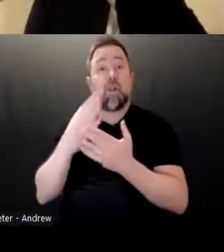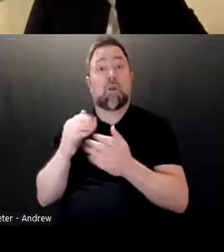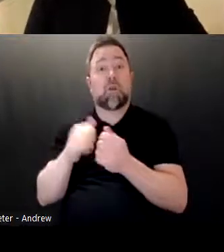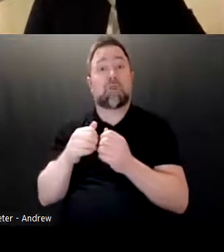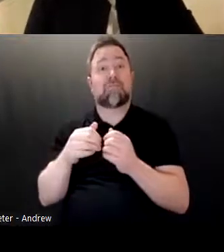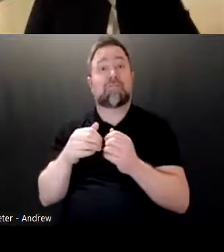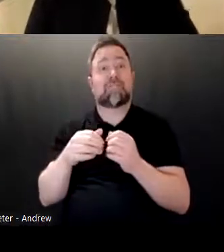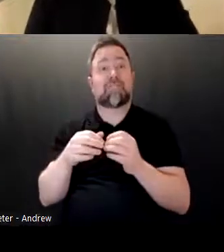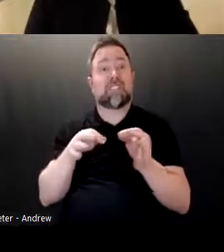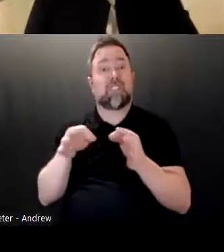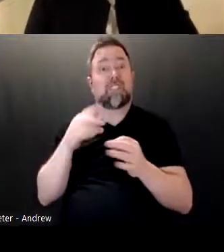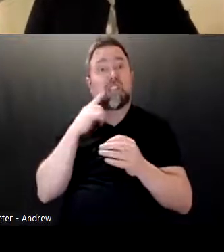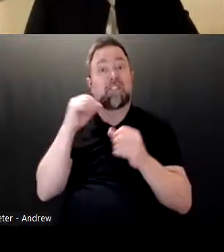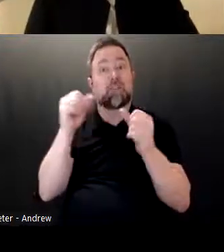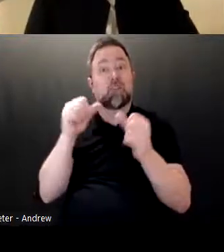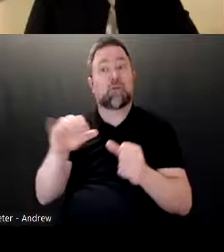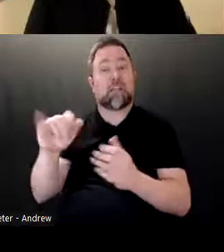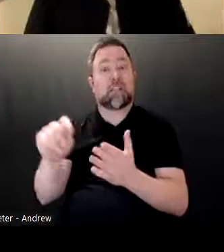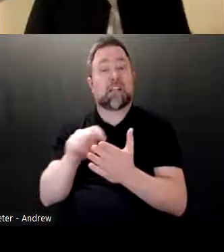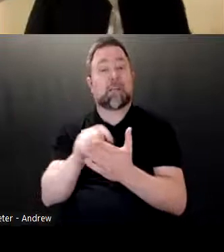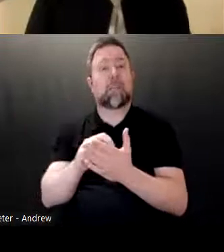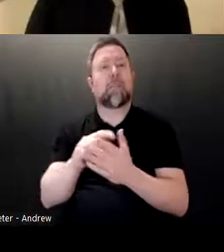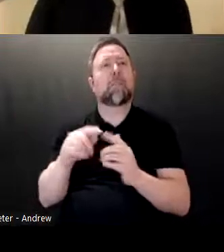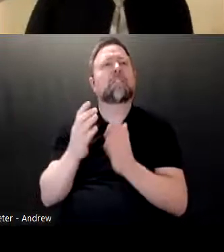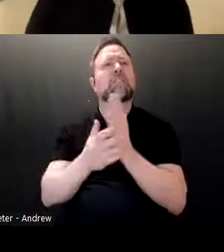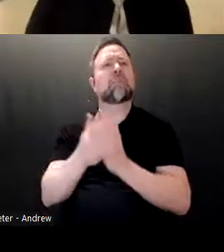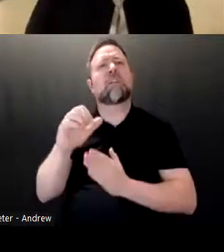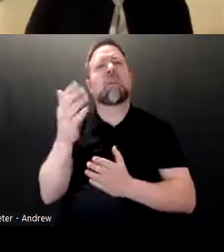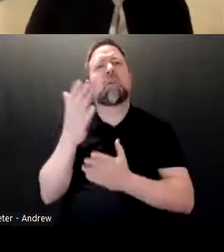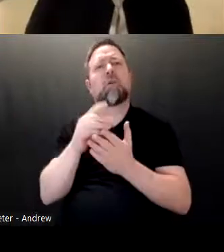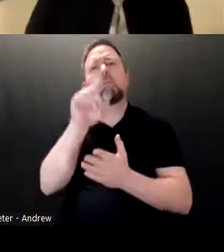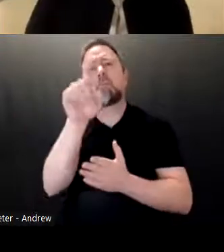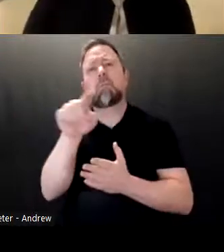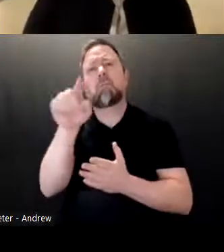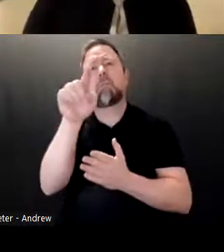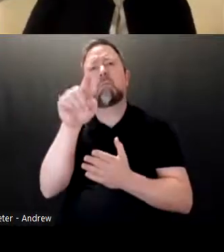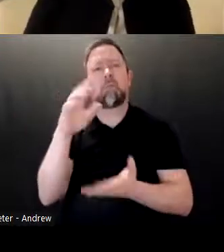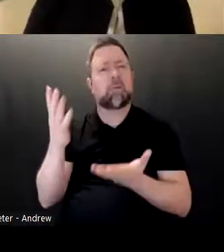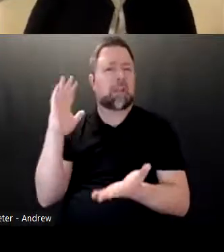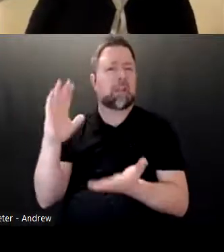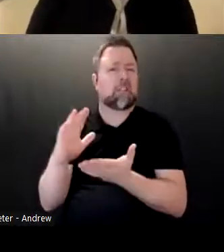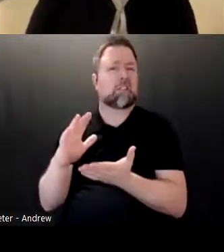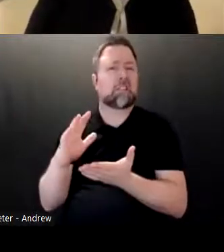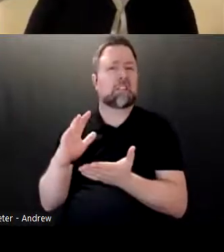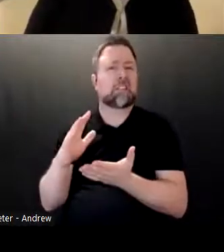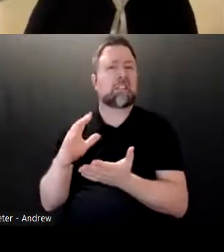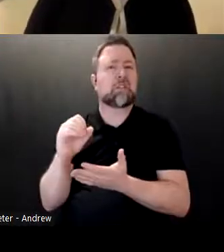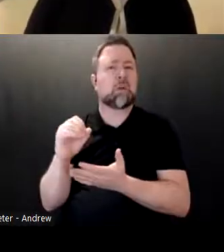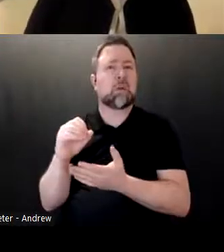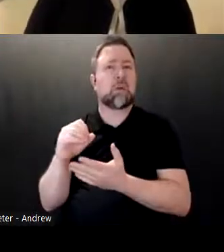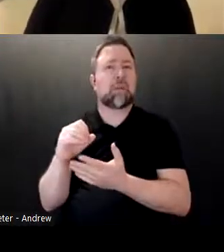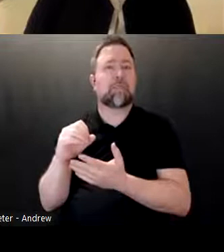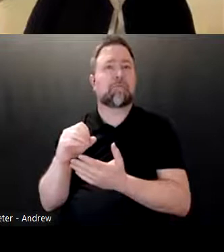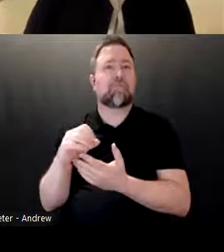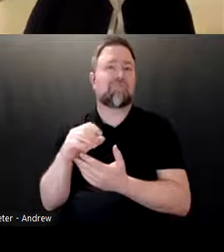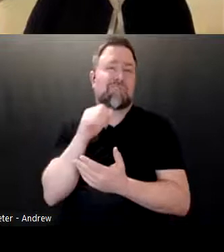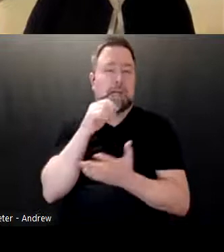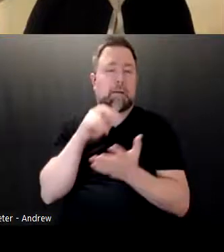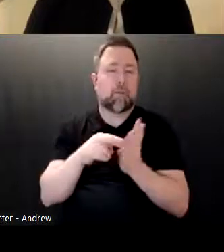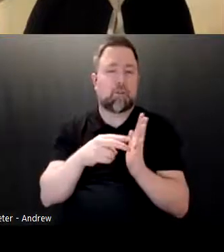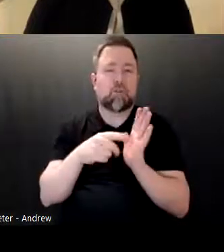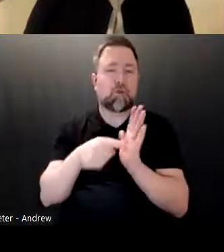archival photo of the studio interior, which shows a carving of a standing woman. This was in the 1930s. And